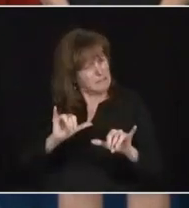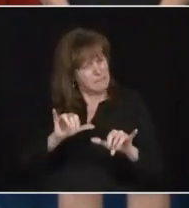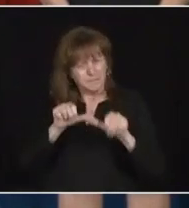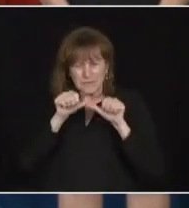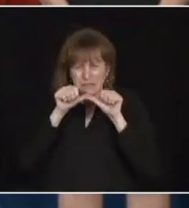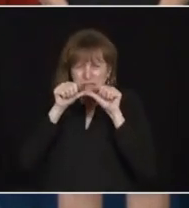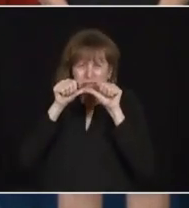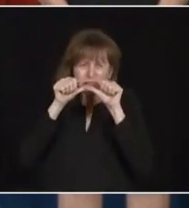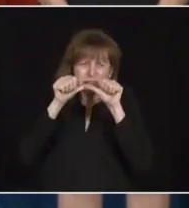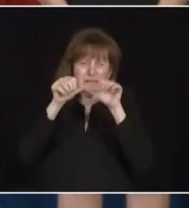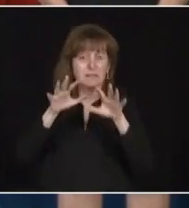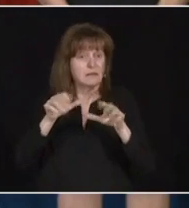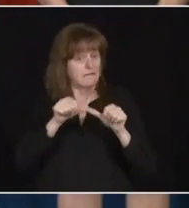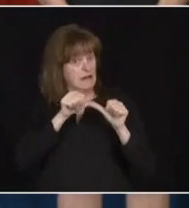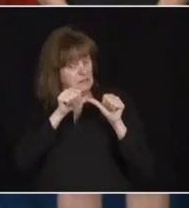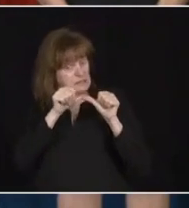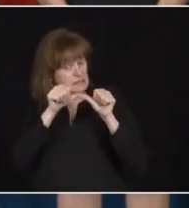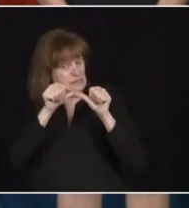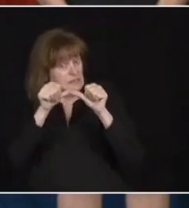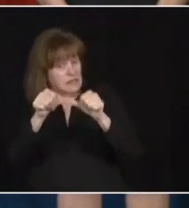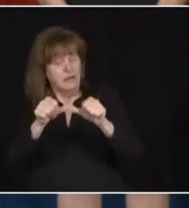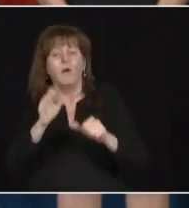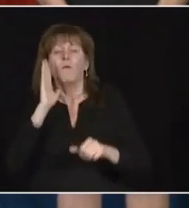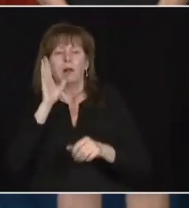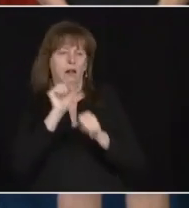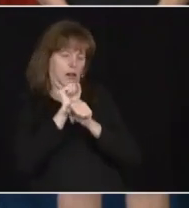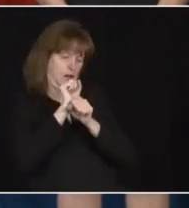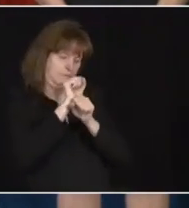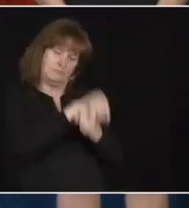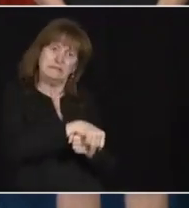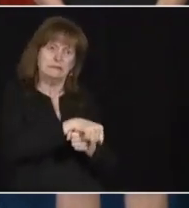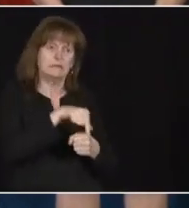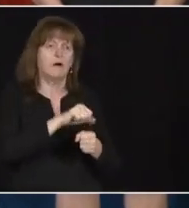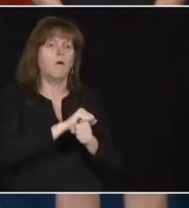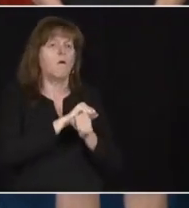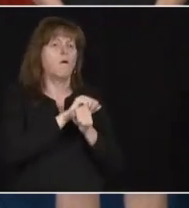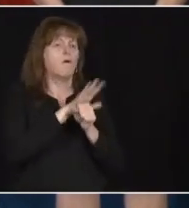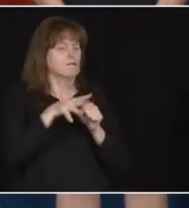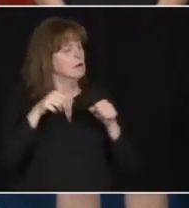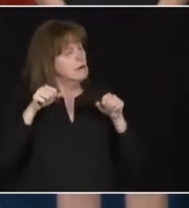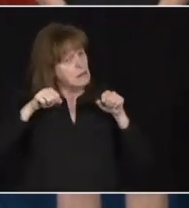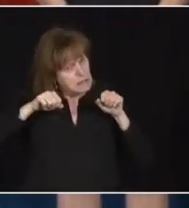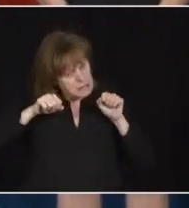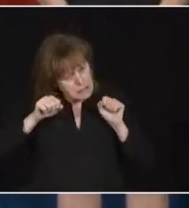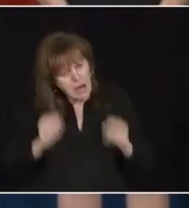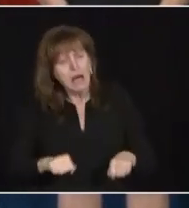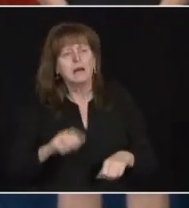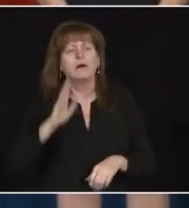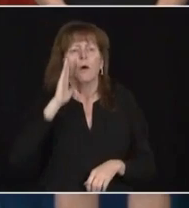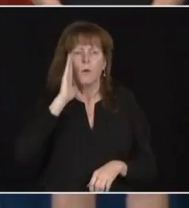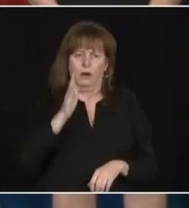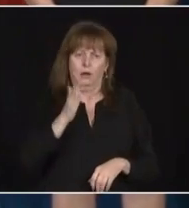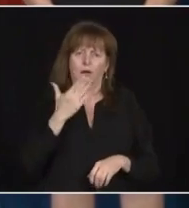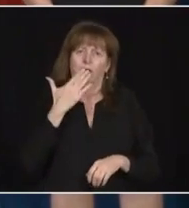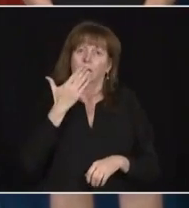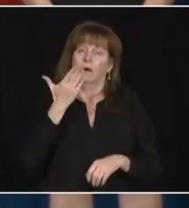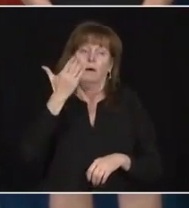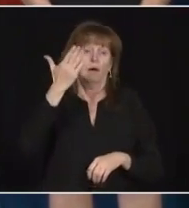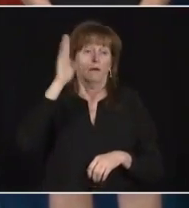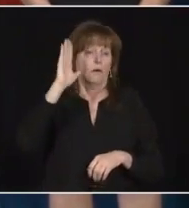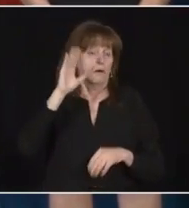course, we will defeat this virus. We can and we will. Thank you, and God bless the people of